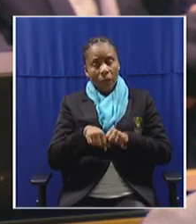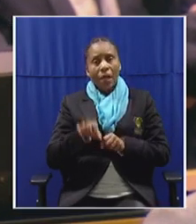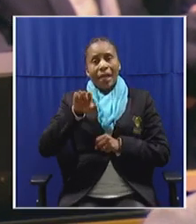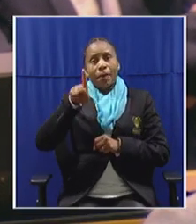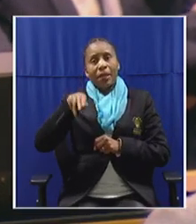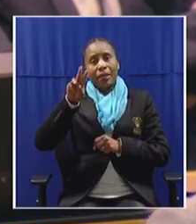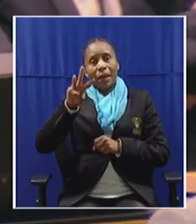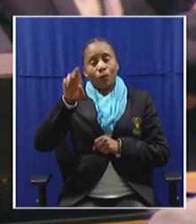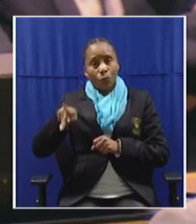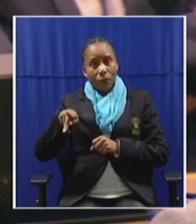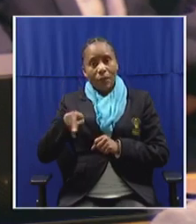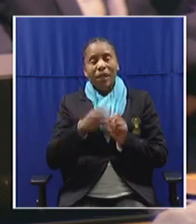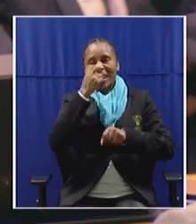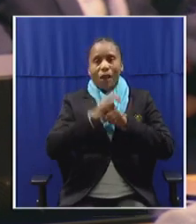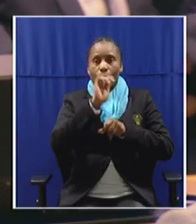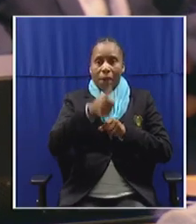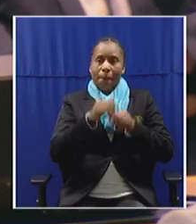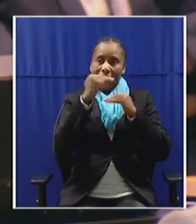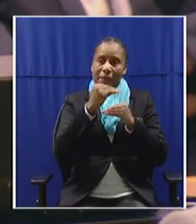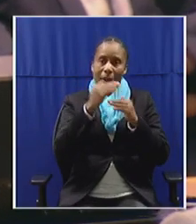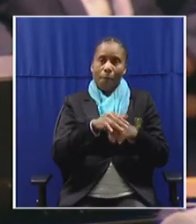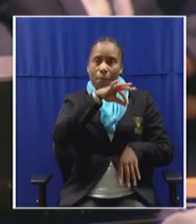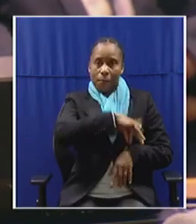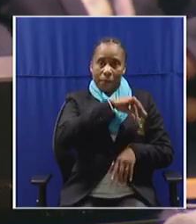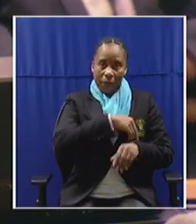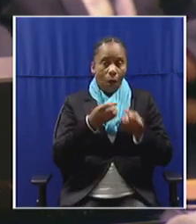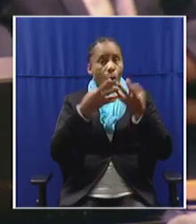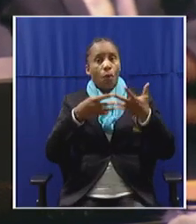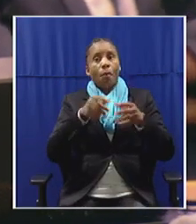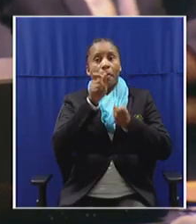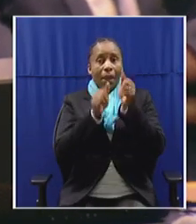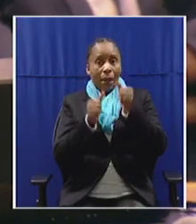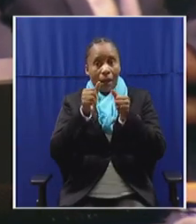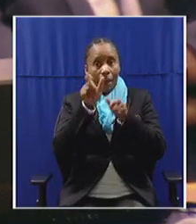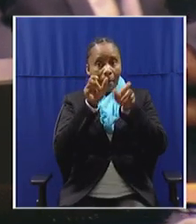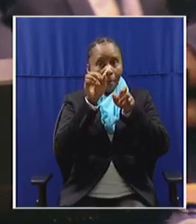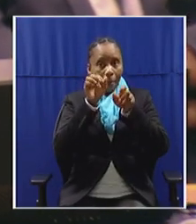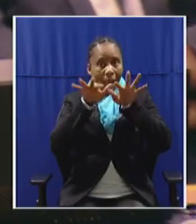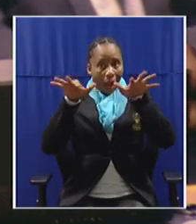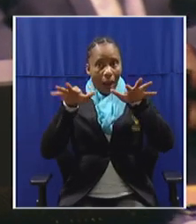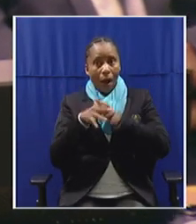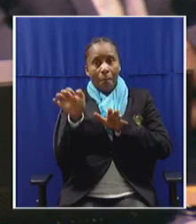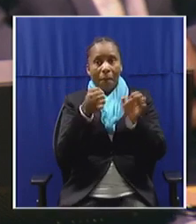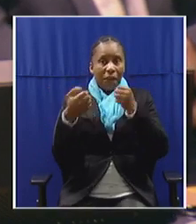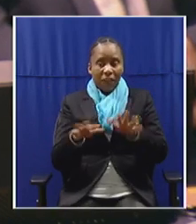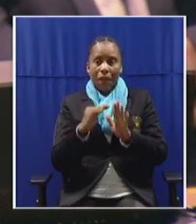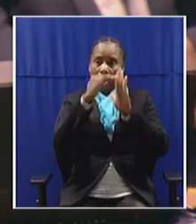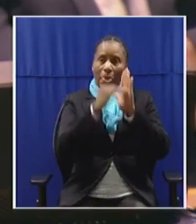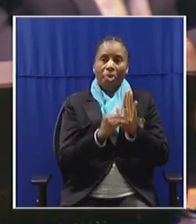at the minimum wage, the number of people employed in the program would decline by 50% due to lack of